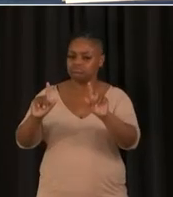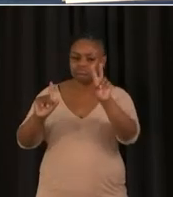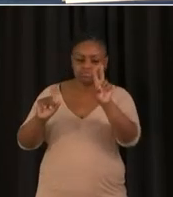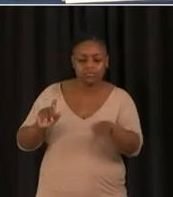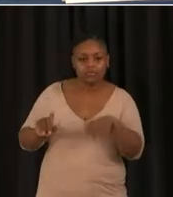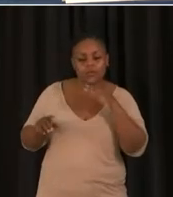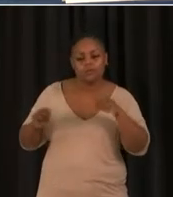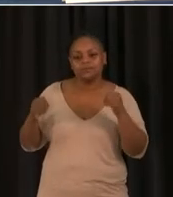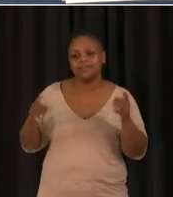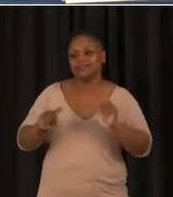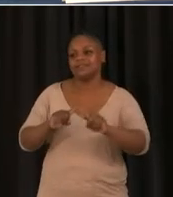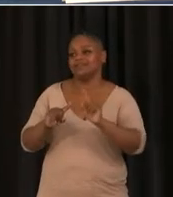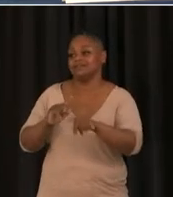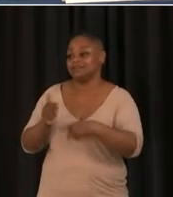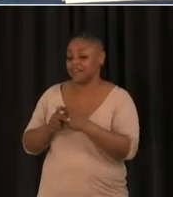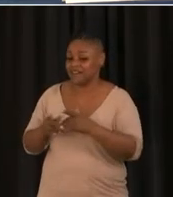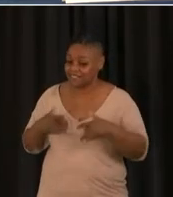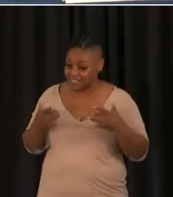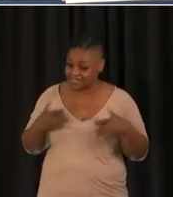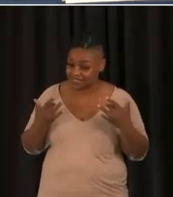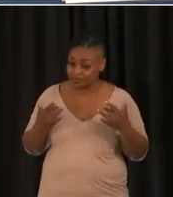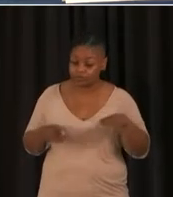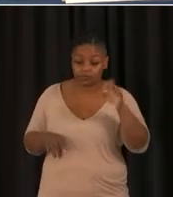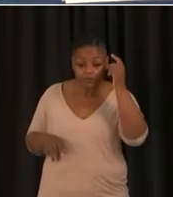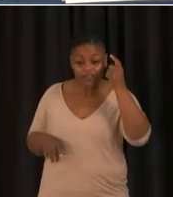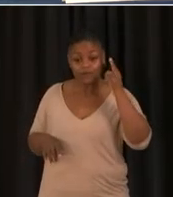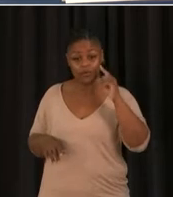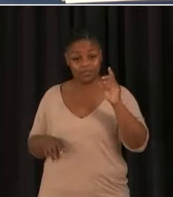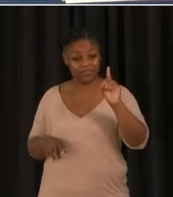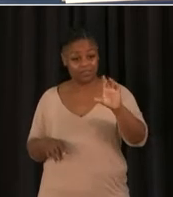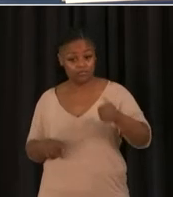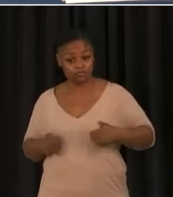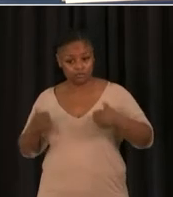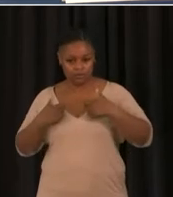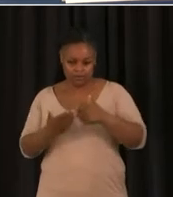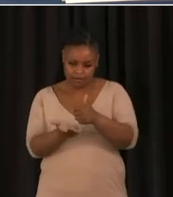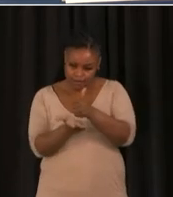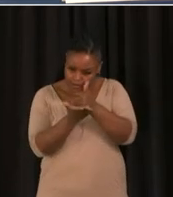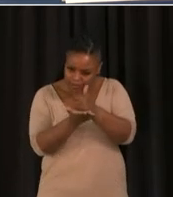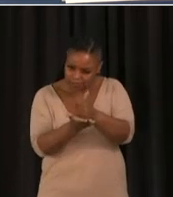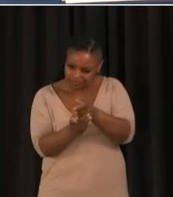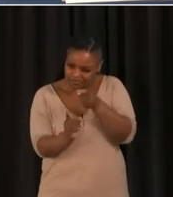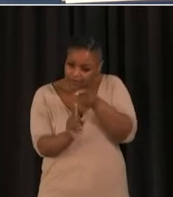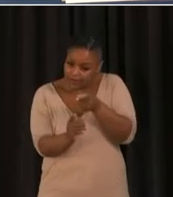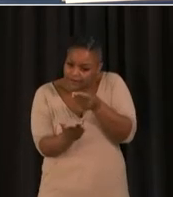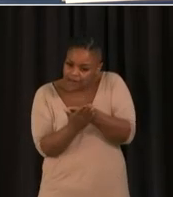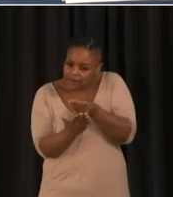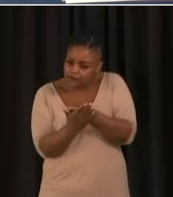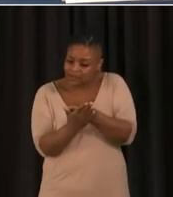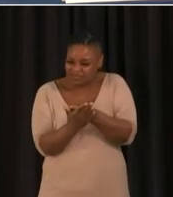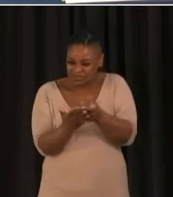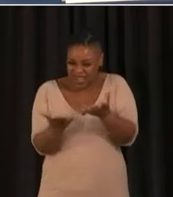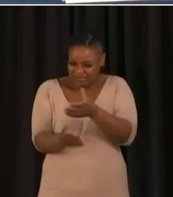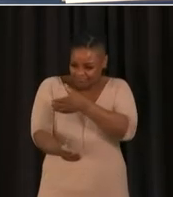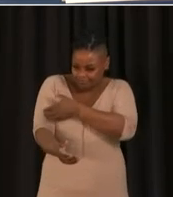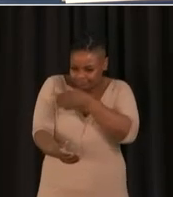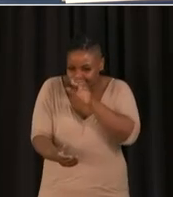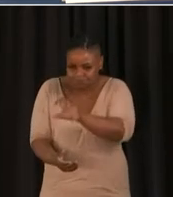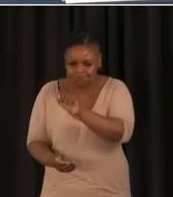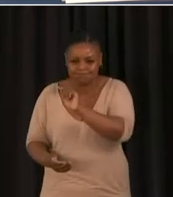to our staff a whole presentation around the achievements and contributions of African Americans to the financial